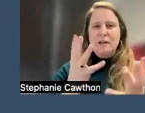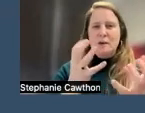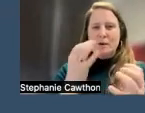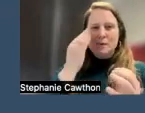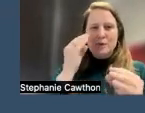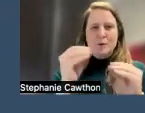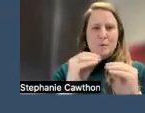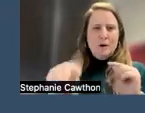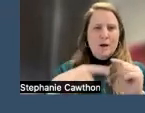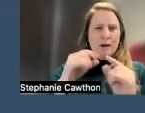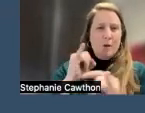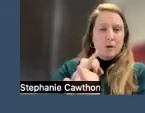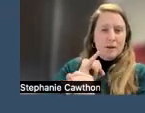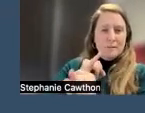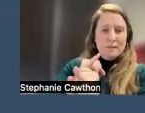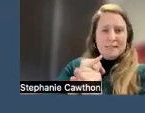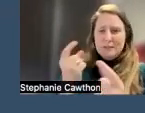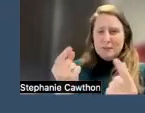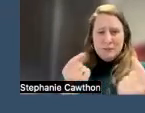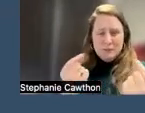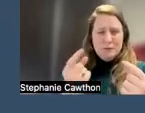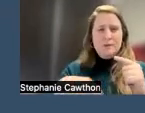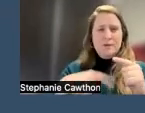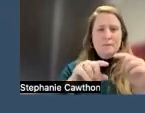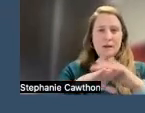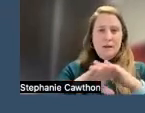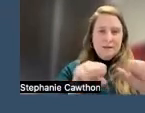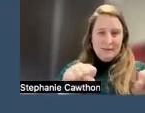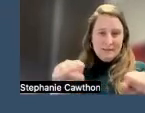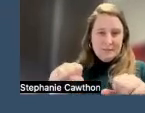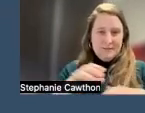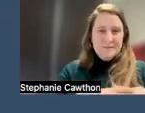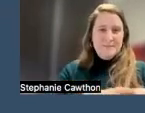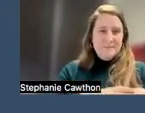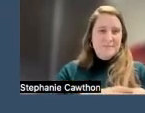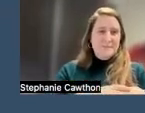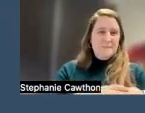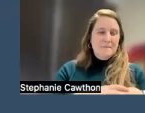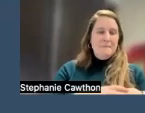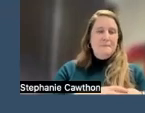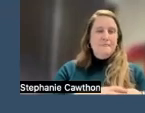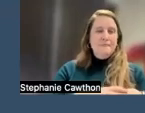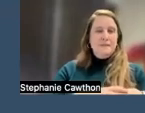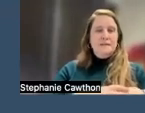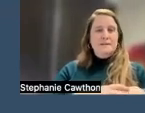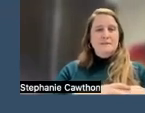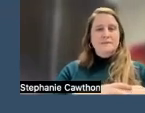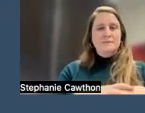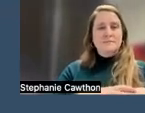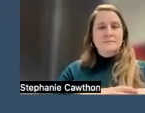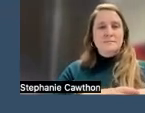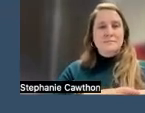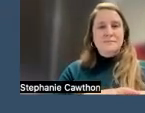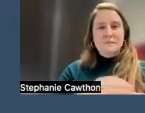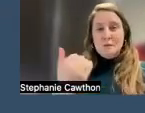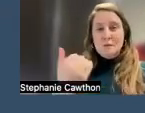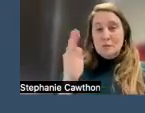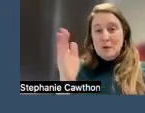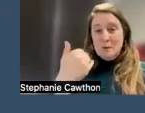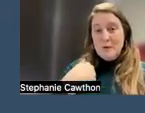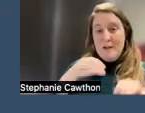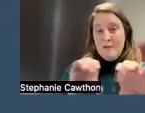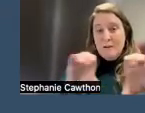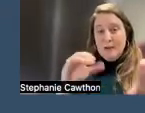the campus spotlight. Wanting to know more about campus and what to do about accessibility, and that is what we'll